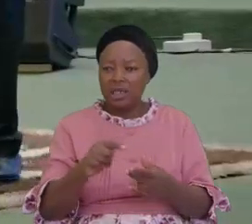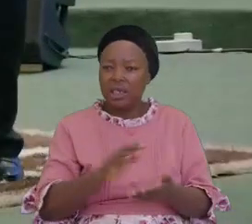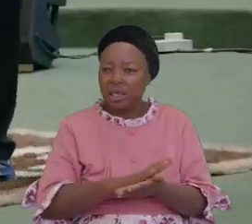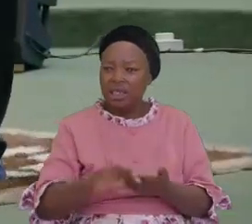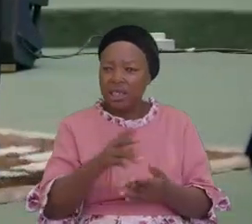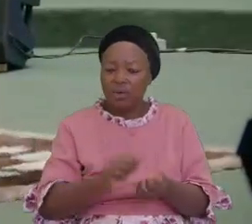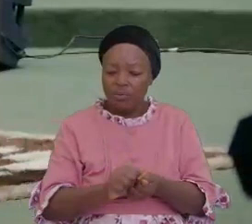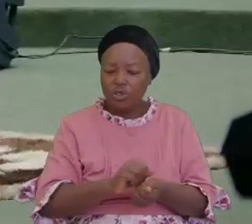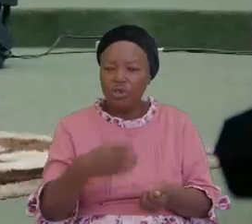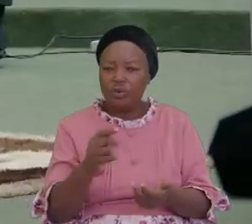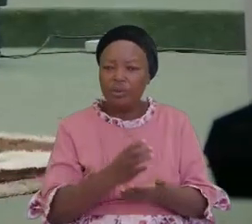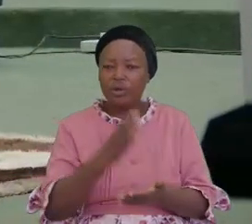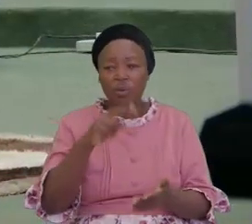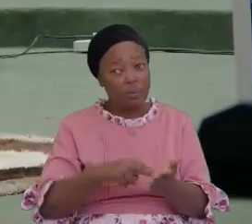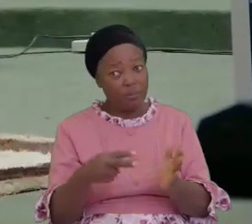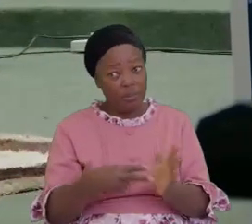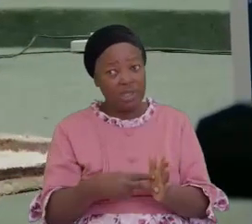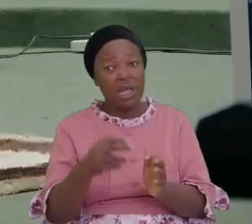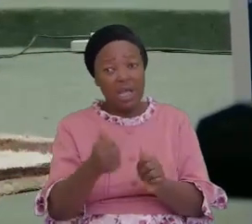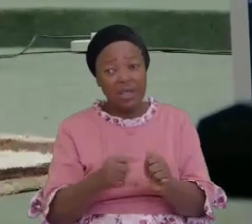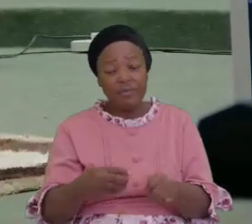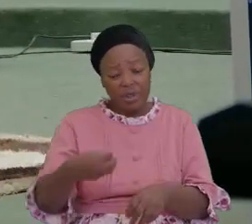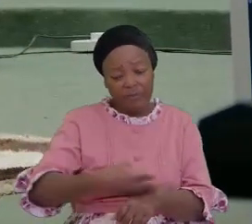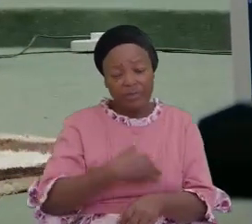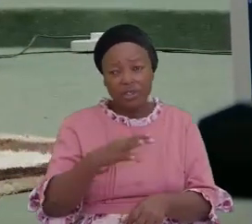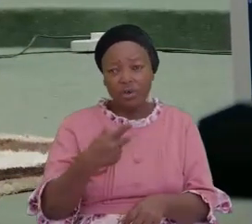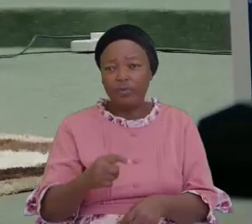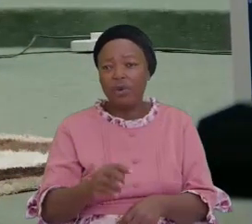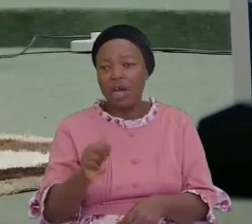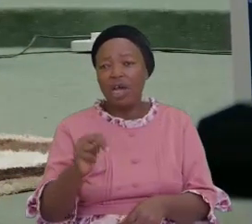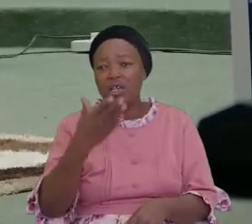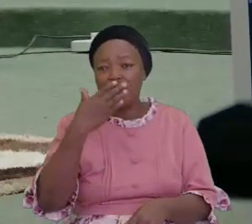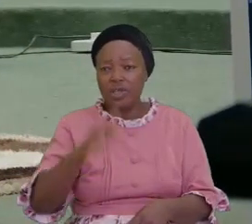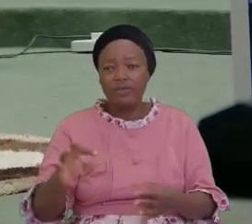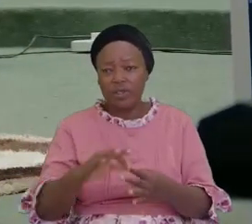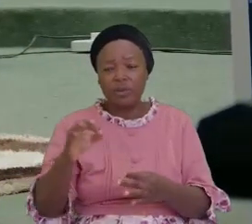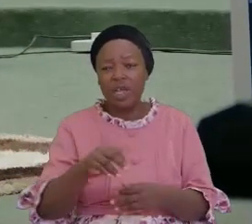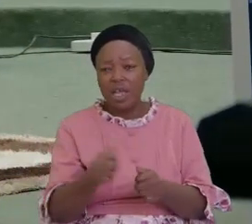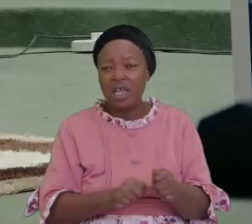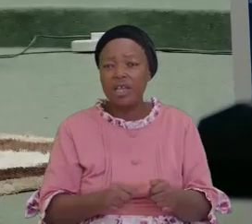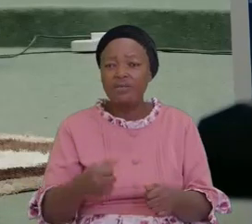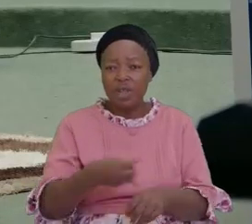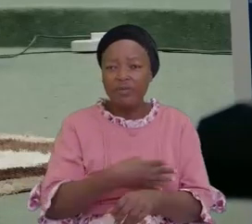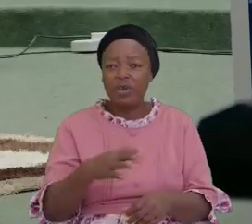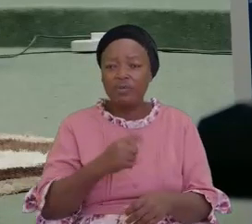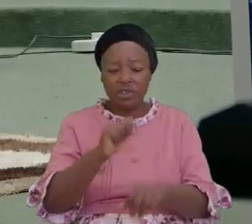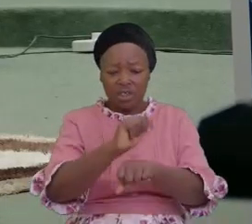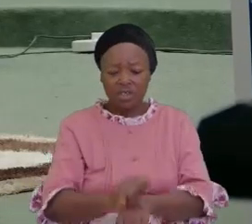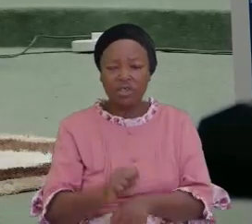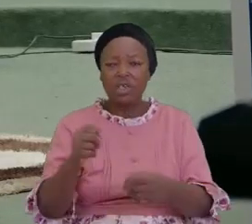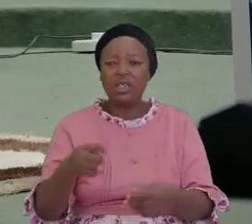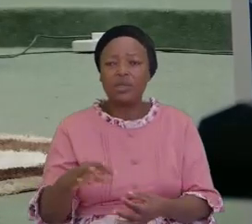washing of the bottle means every influence of an evil spirit, every influence of a traditional spirit,